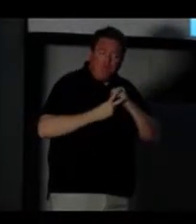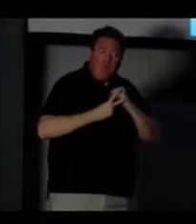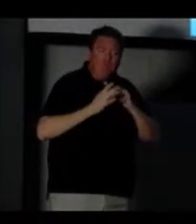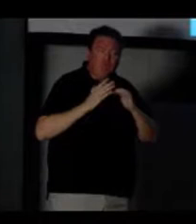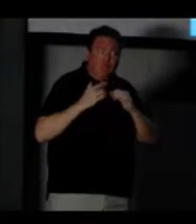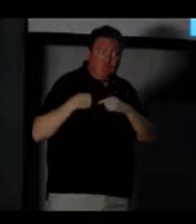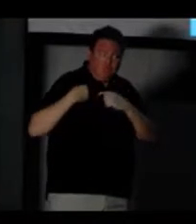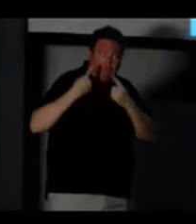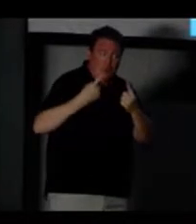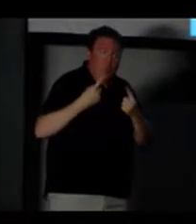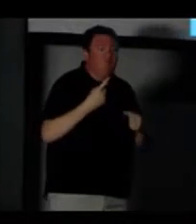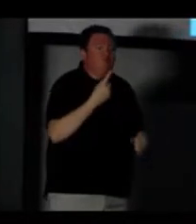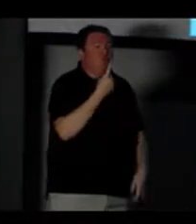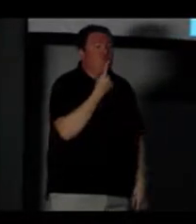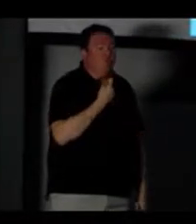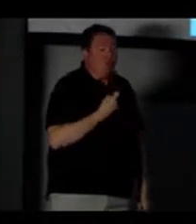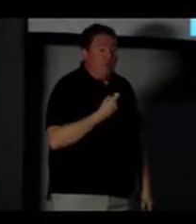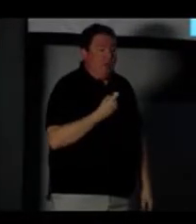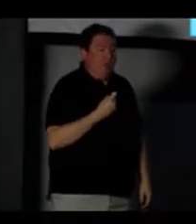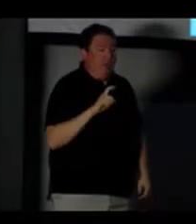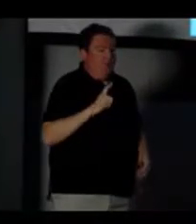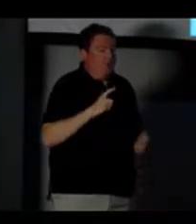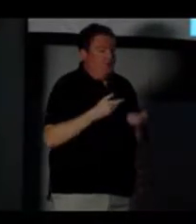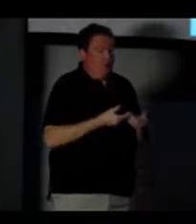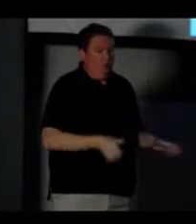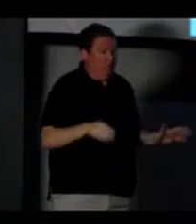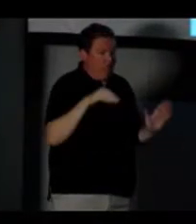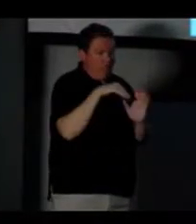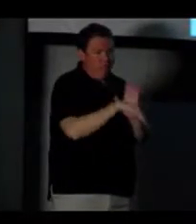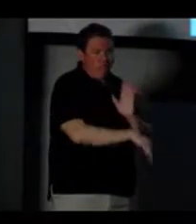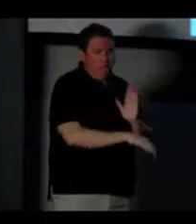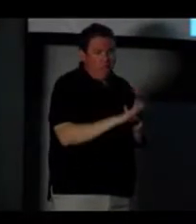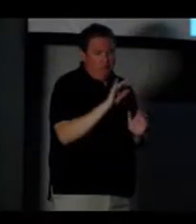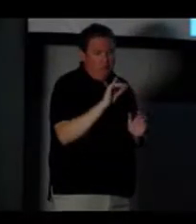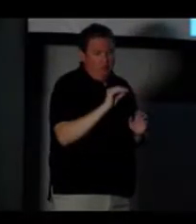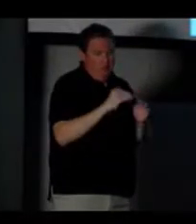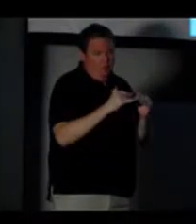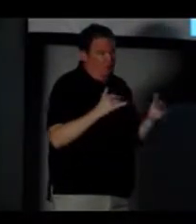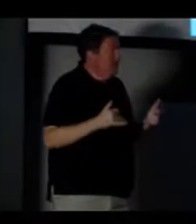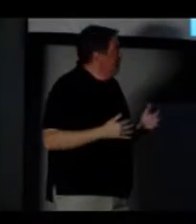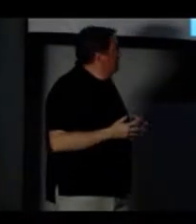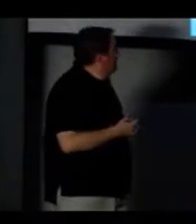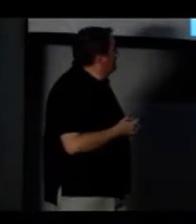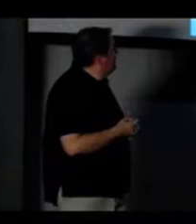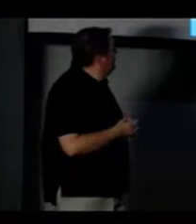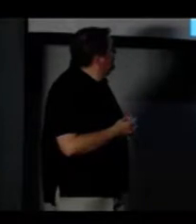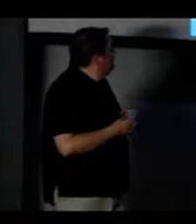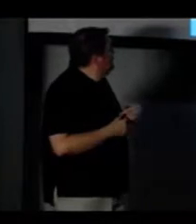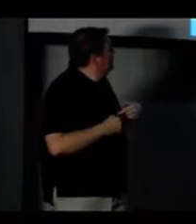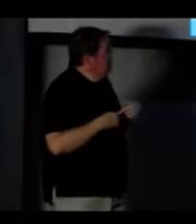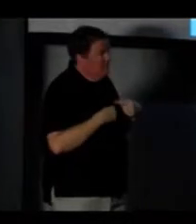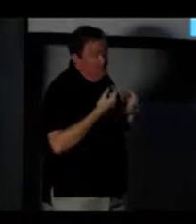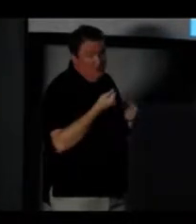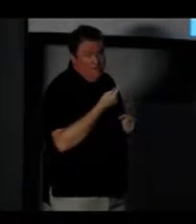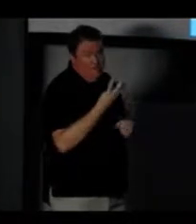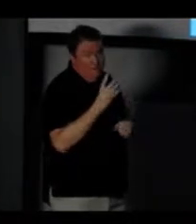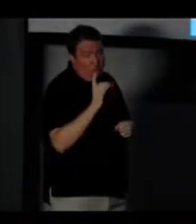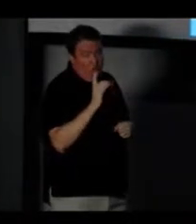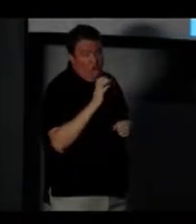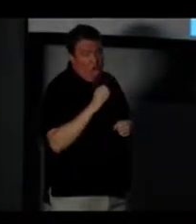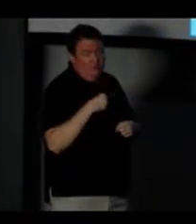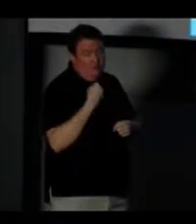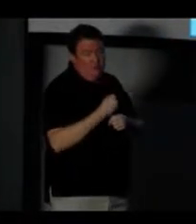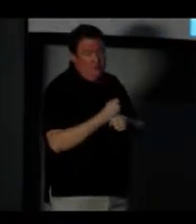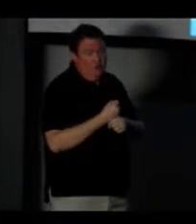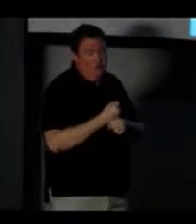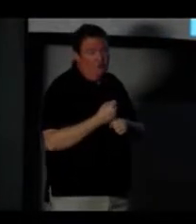intact. The red are the areas that have lost most of their biodiversity. This is over the last few hundred years during this Western